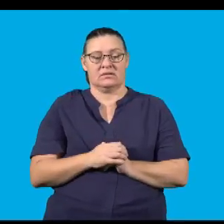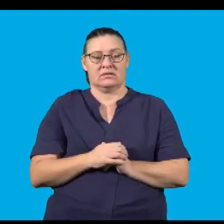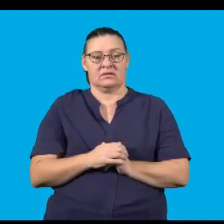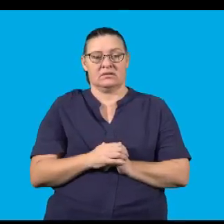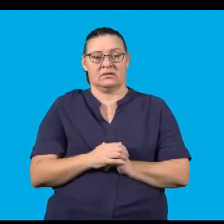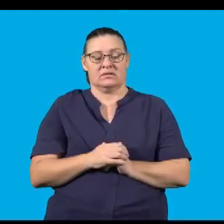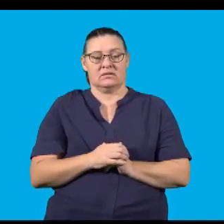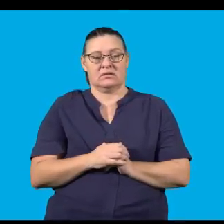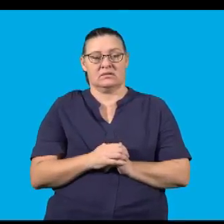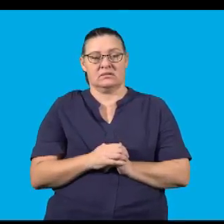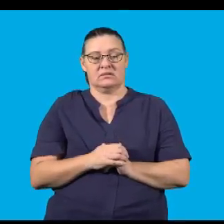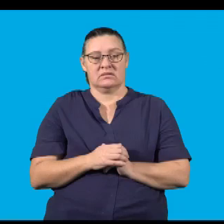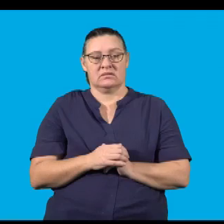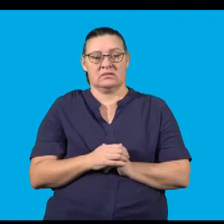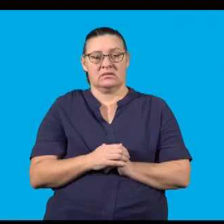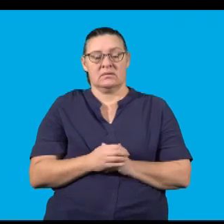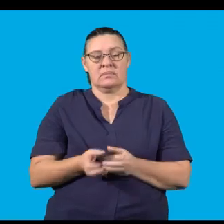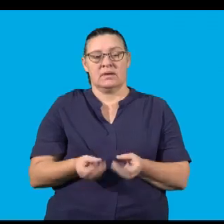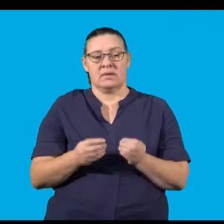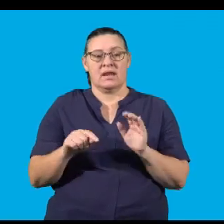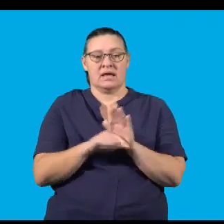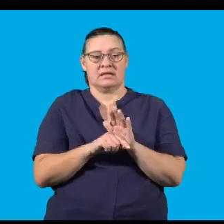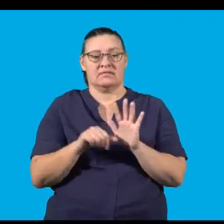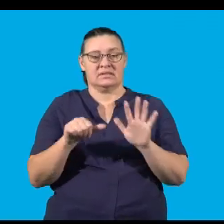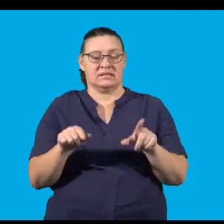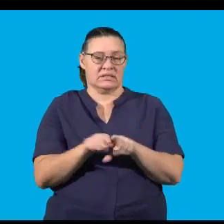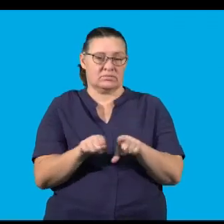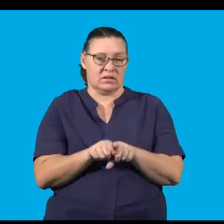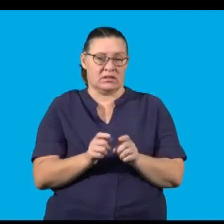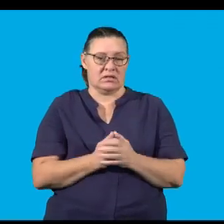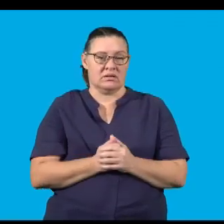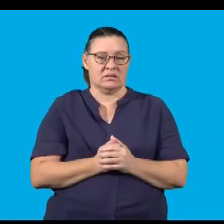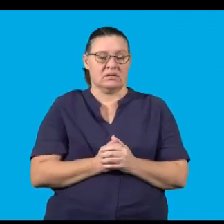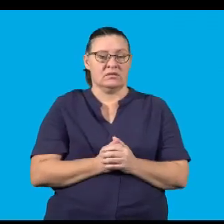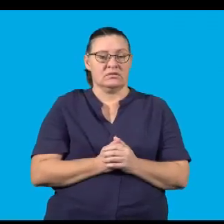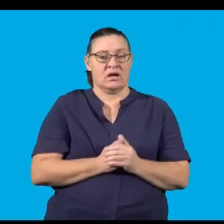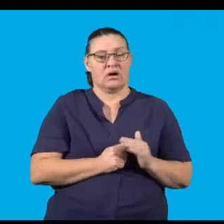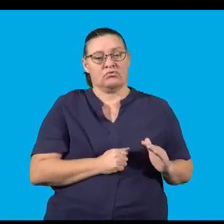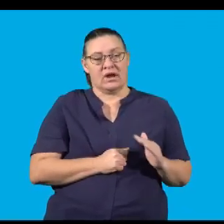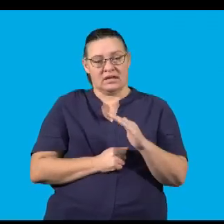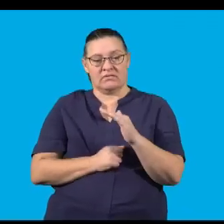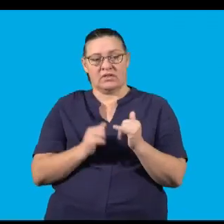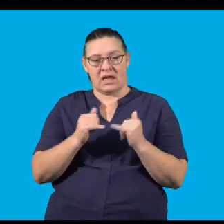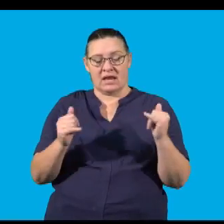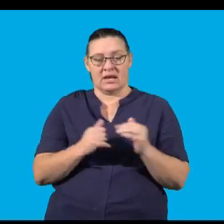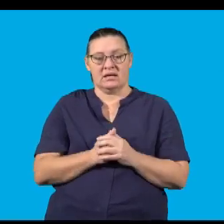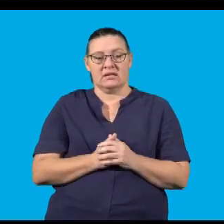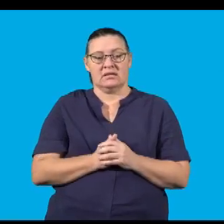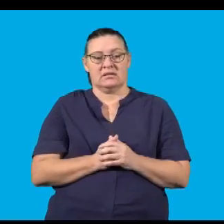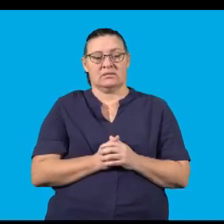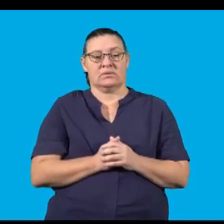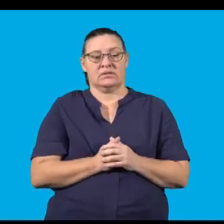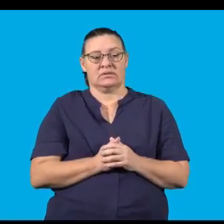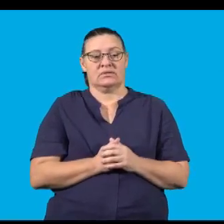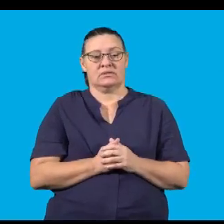minus 1 minus 5 at the bottom, that's going to give me negative 6 as well. So my gradient for this line AC